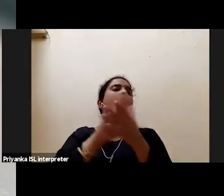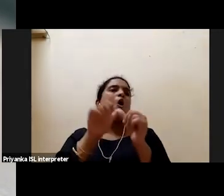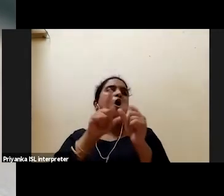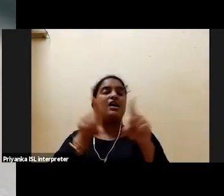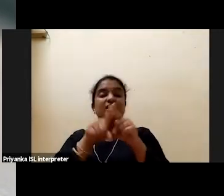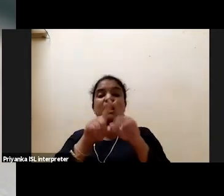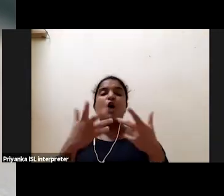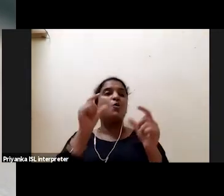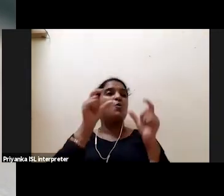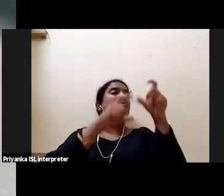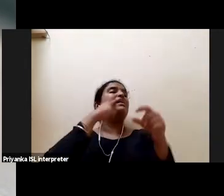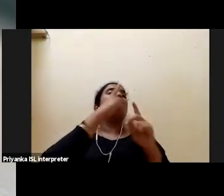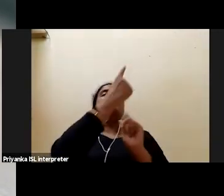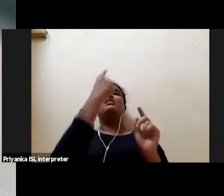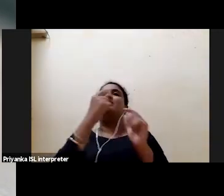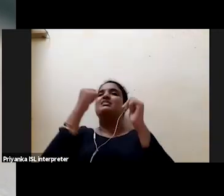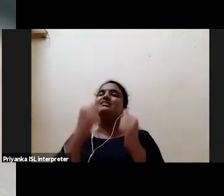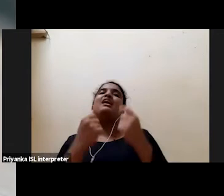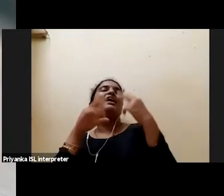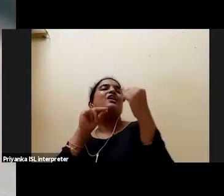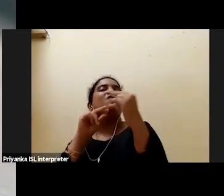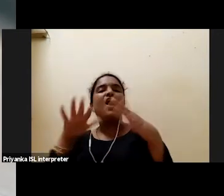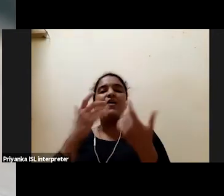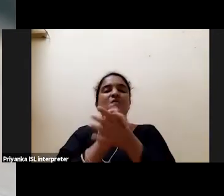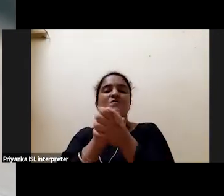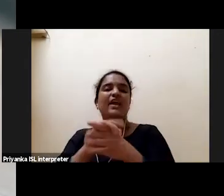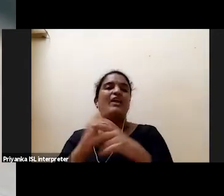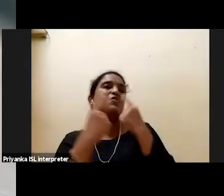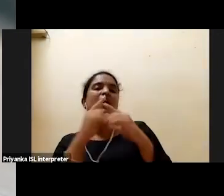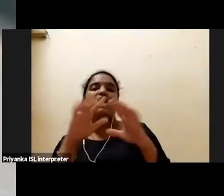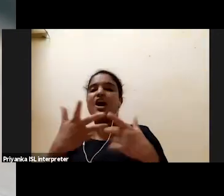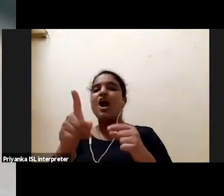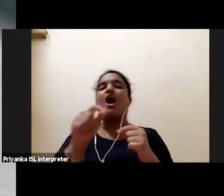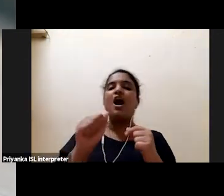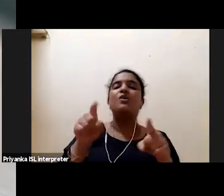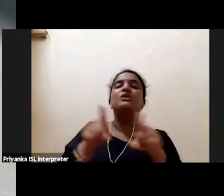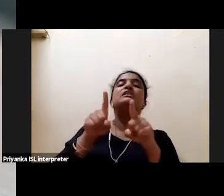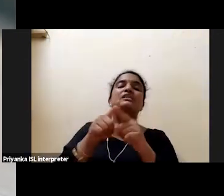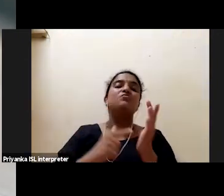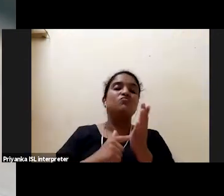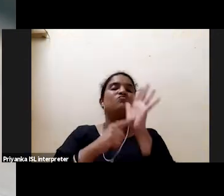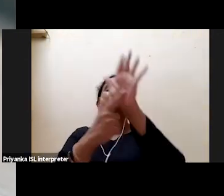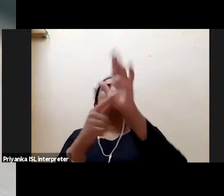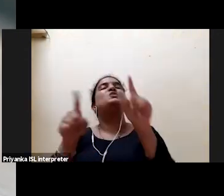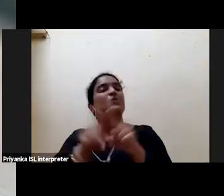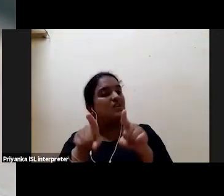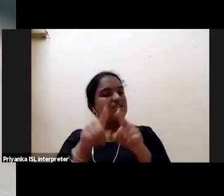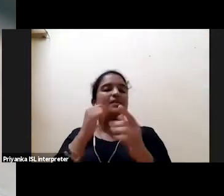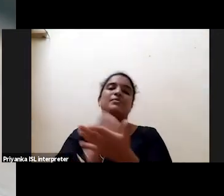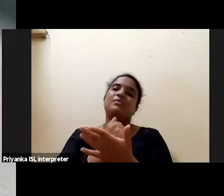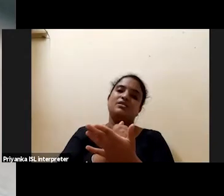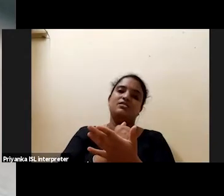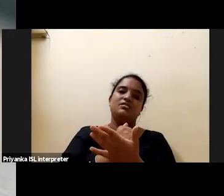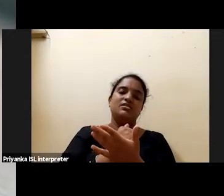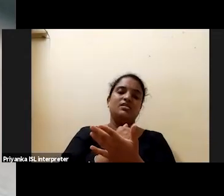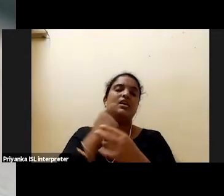how you talk to them. And your personality should shine through. So many times, in the heydays of blogging, if some